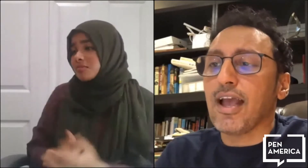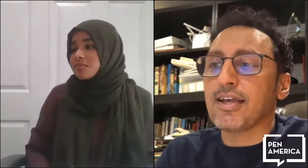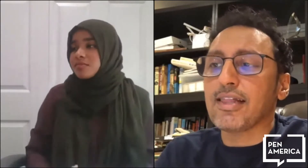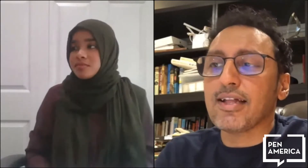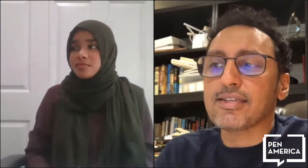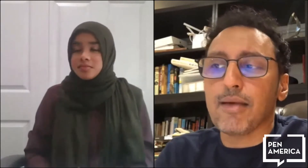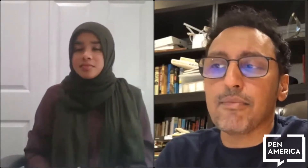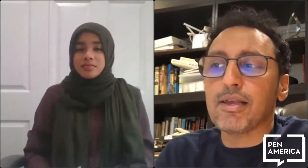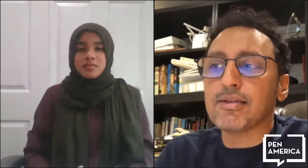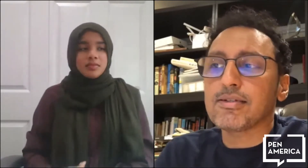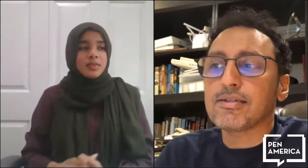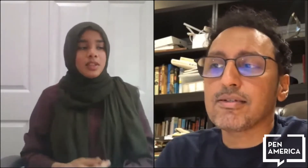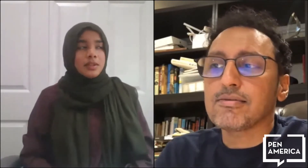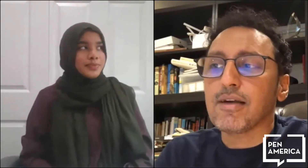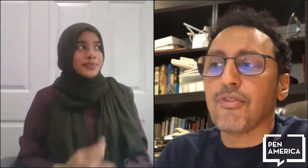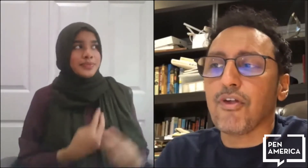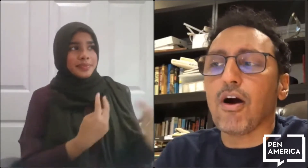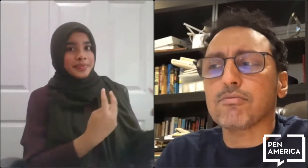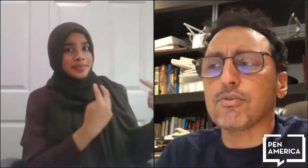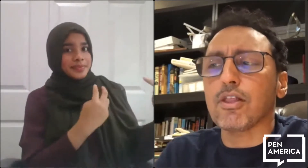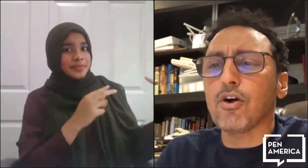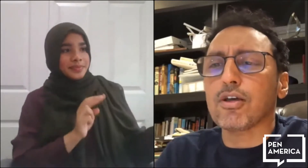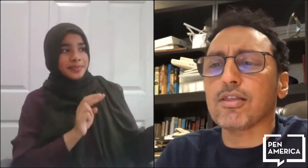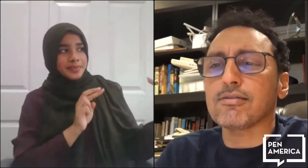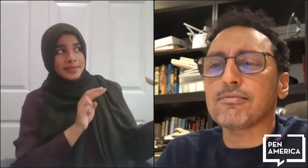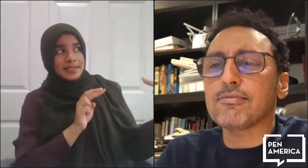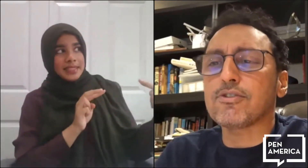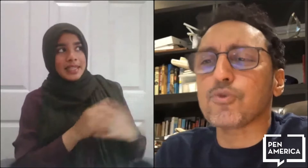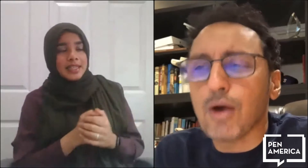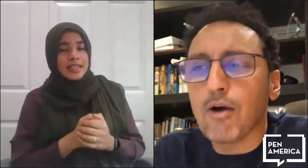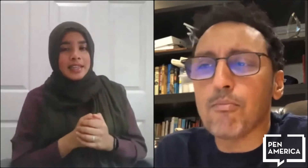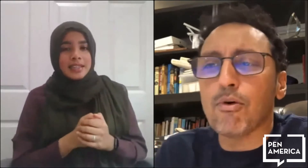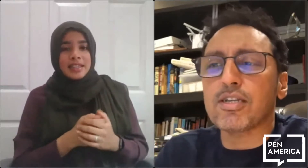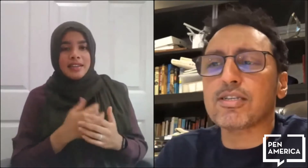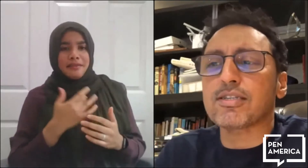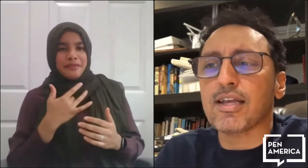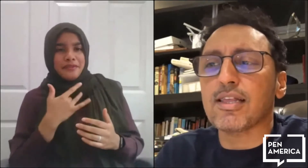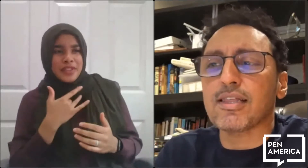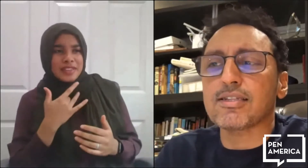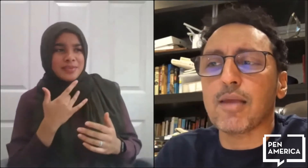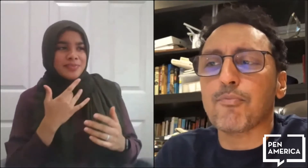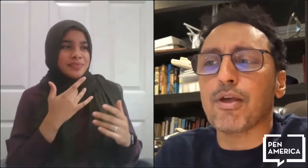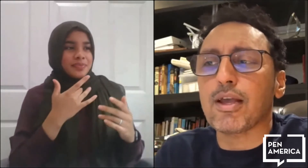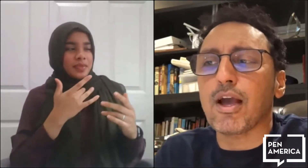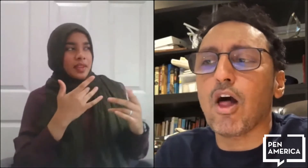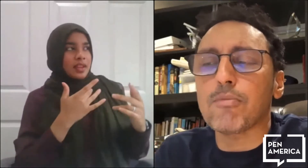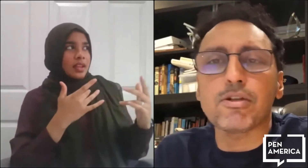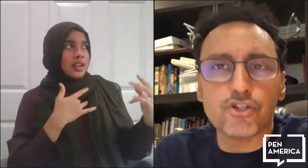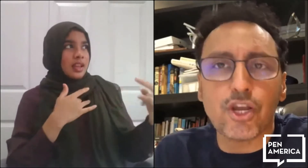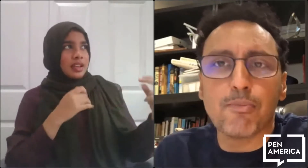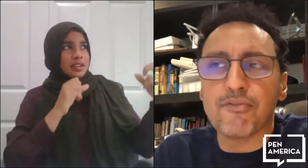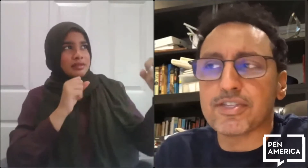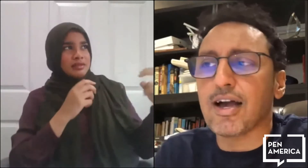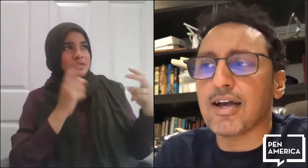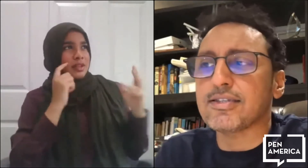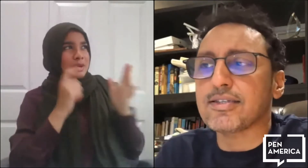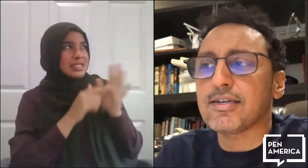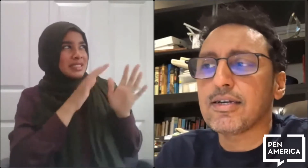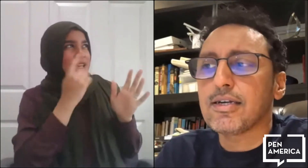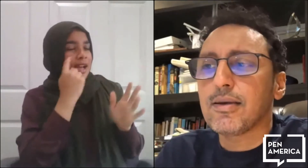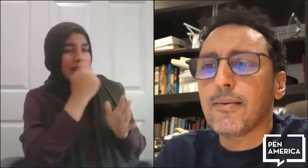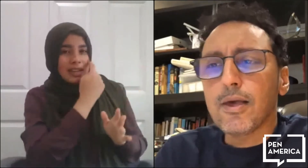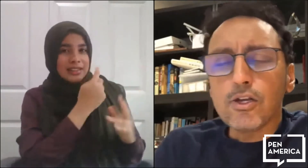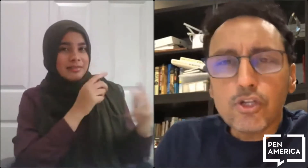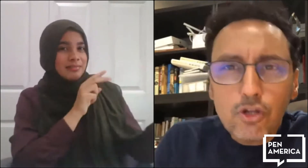paused again and glanced at me, I thought, with a look that drew out more distinctly the tapering almond shape of his